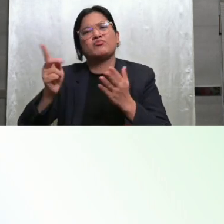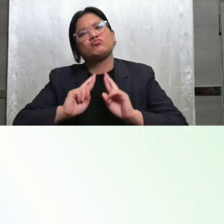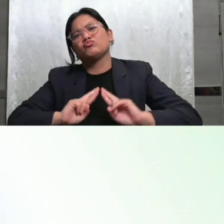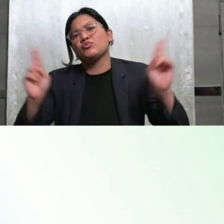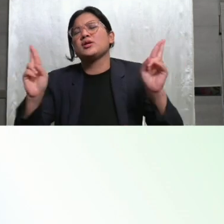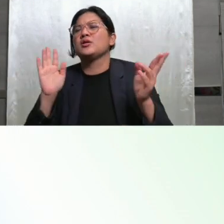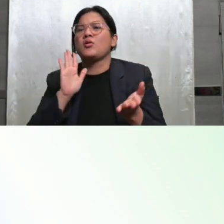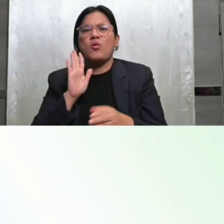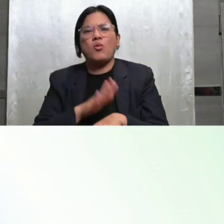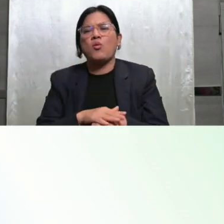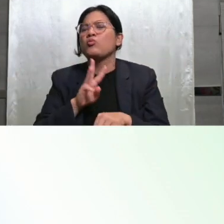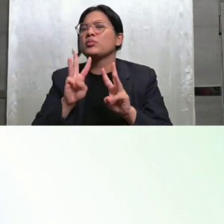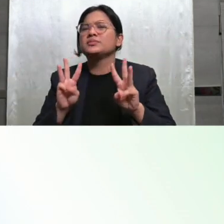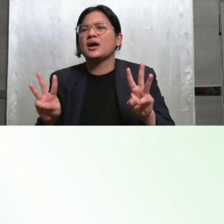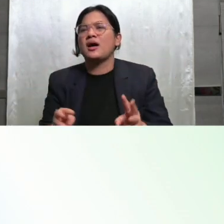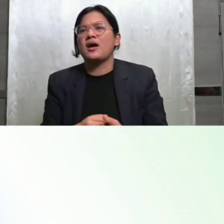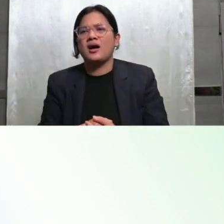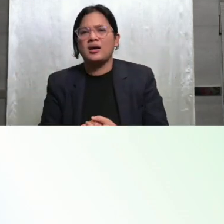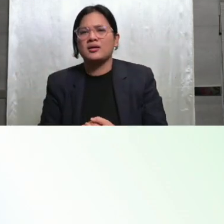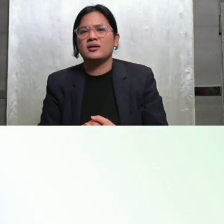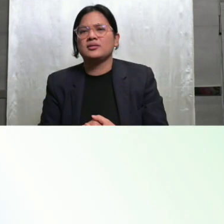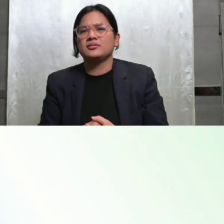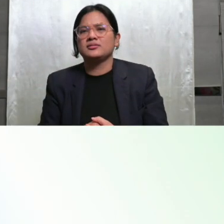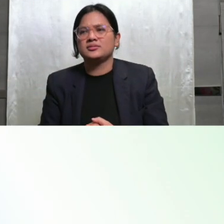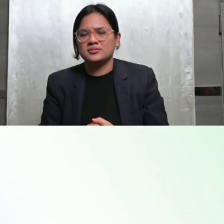of Pakistan and other emerging markets.